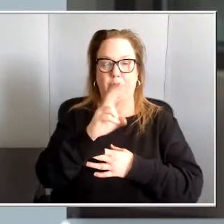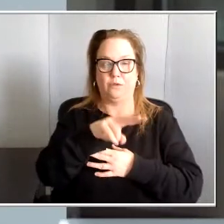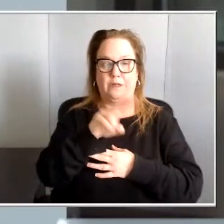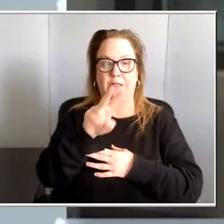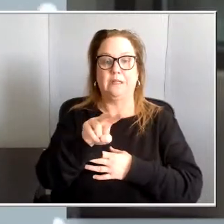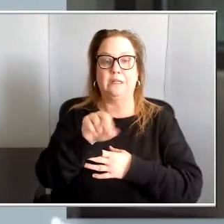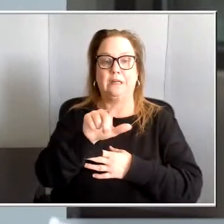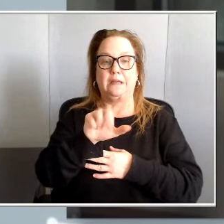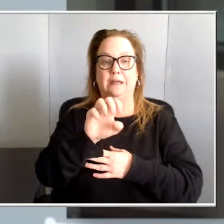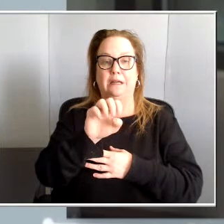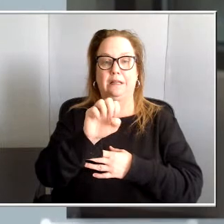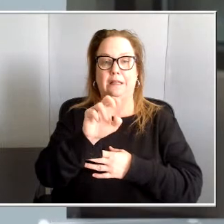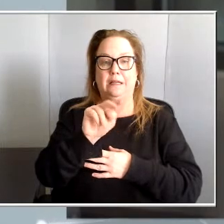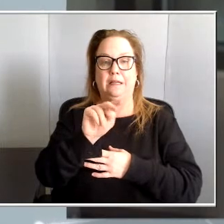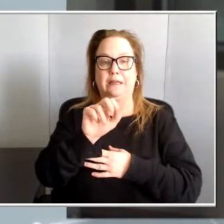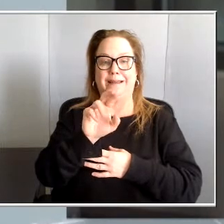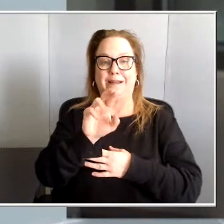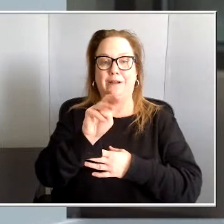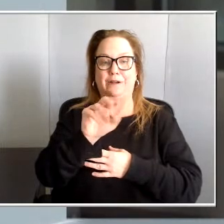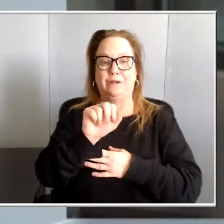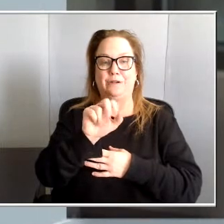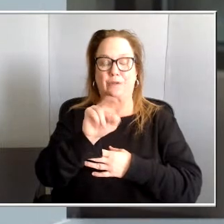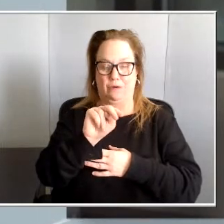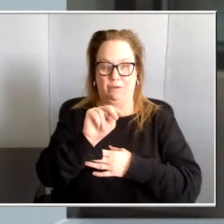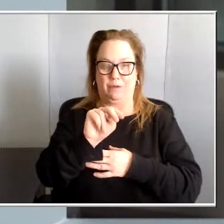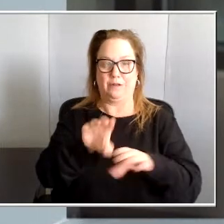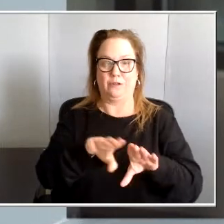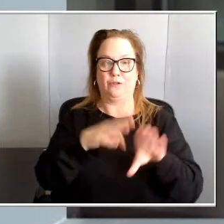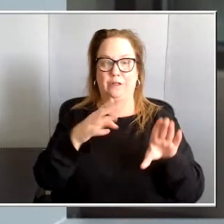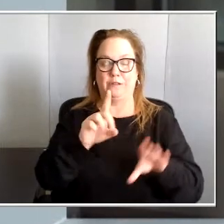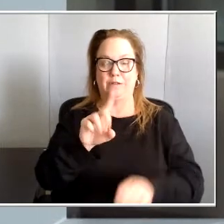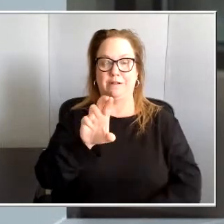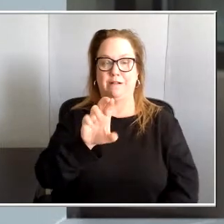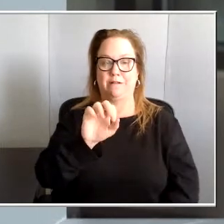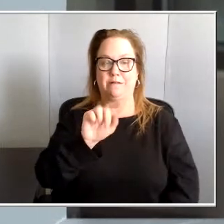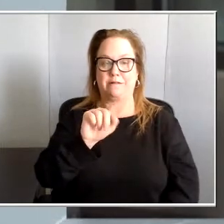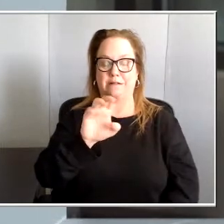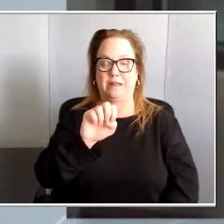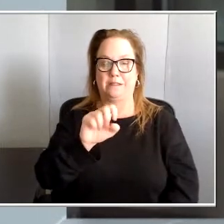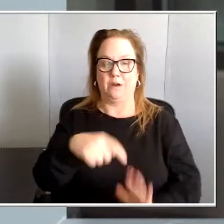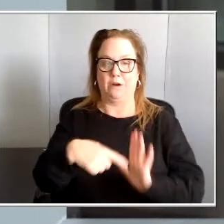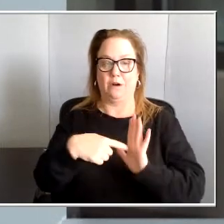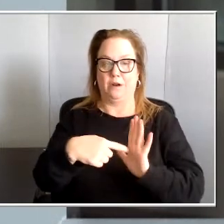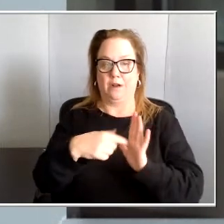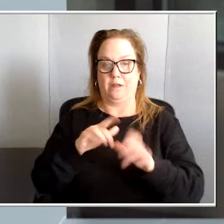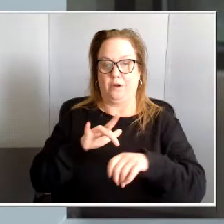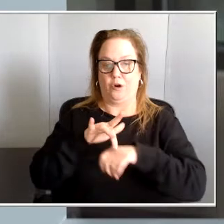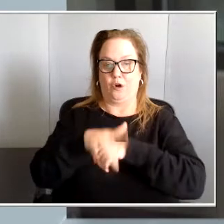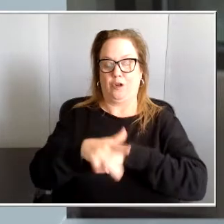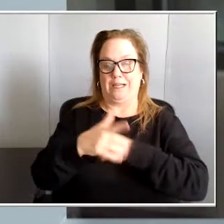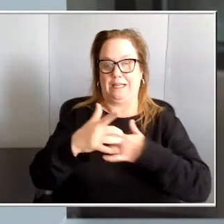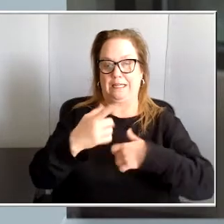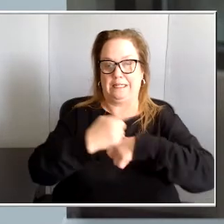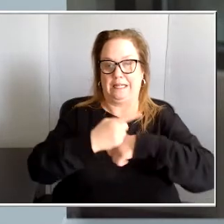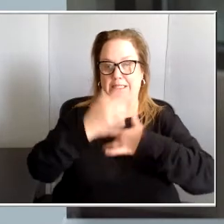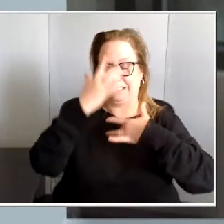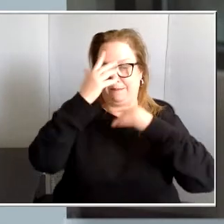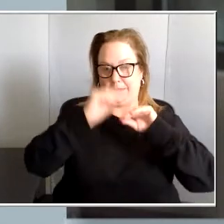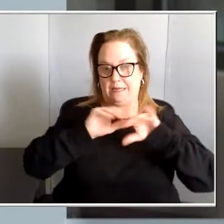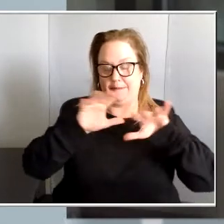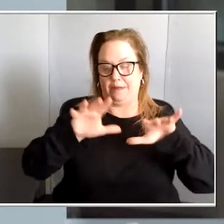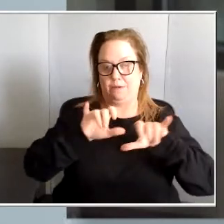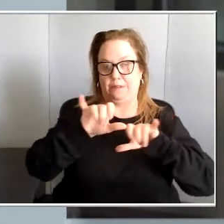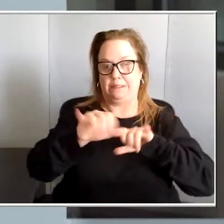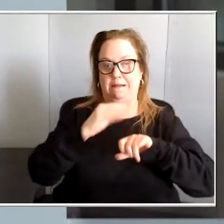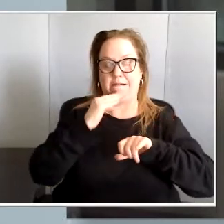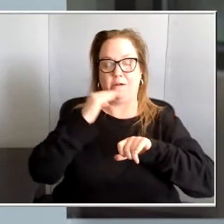Norman is joining us on the next Open Mics with Dr. Stites. We'll be reflecting on the early days of the pandemic, when stay-at-home orders